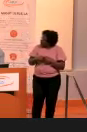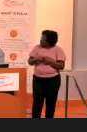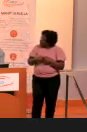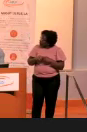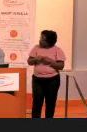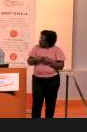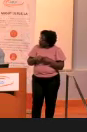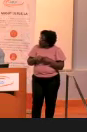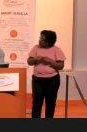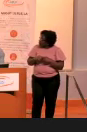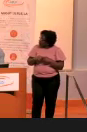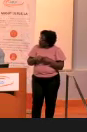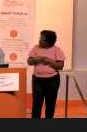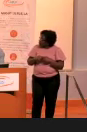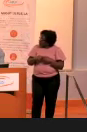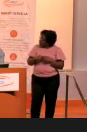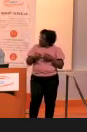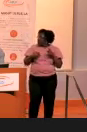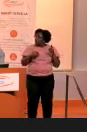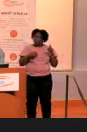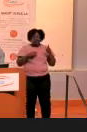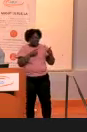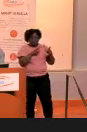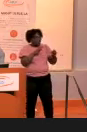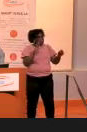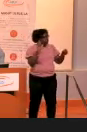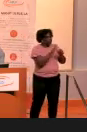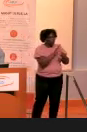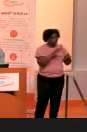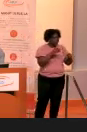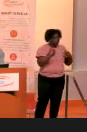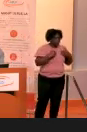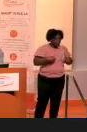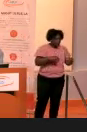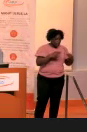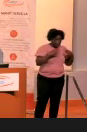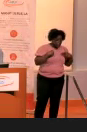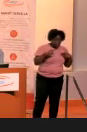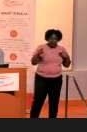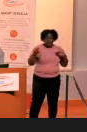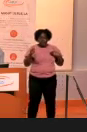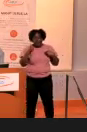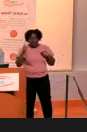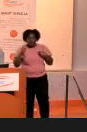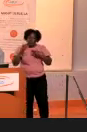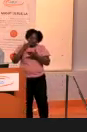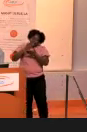these are people with complete response, and these are people with complete and partial response. And